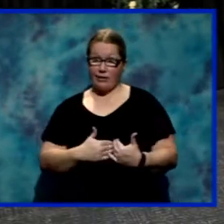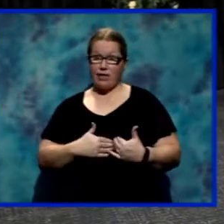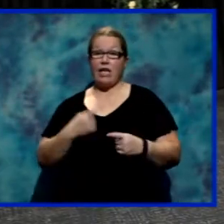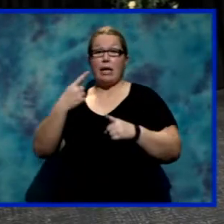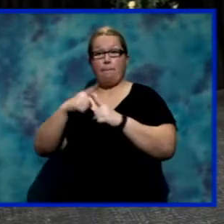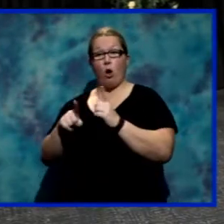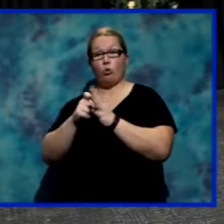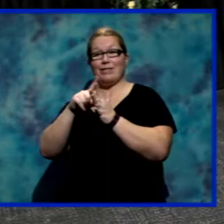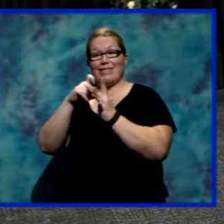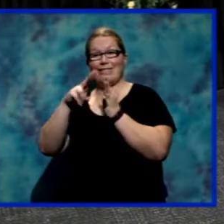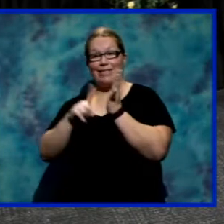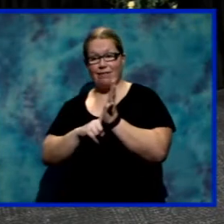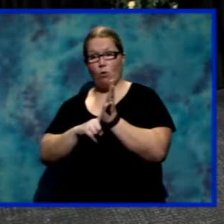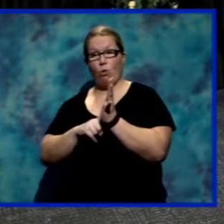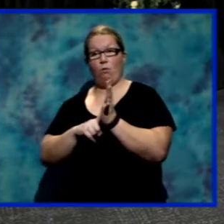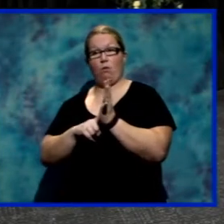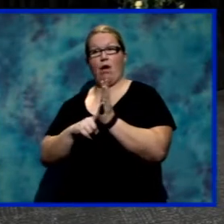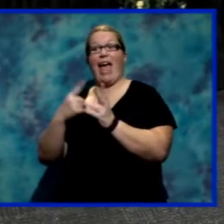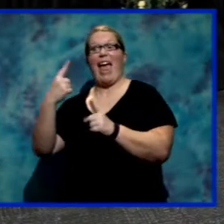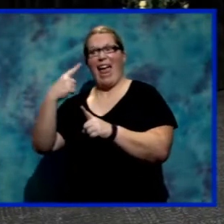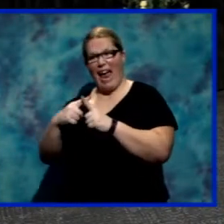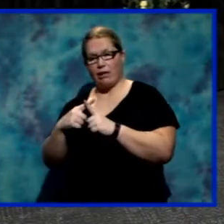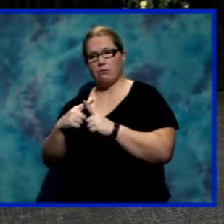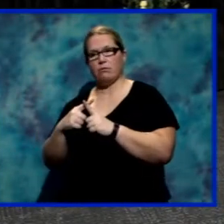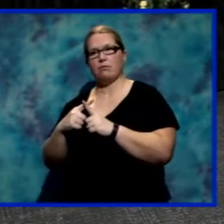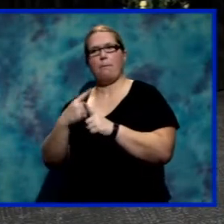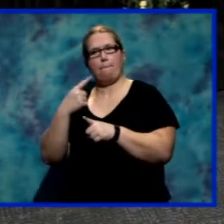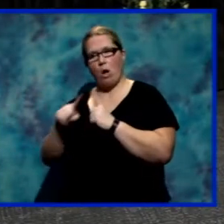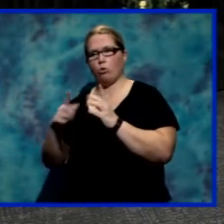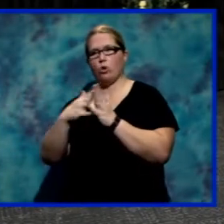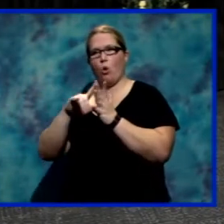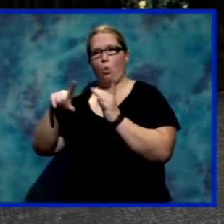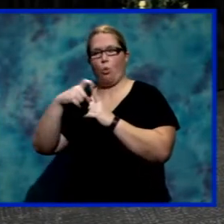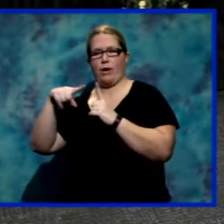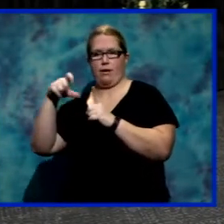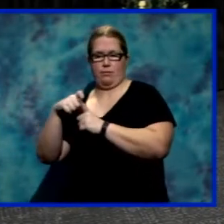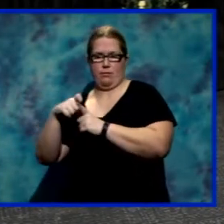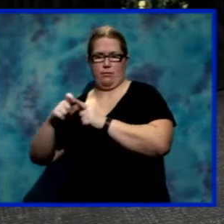most deceitful of all things and desperately wicked.